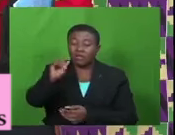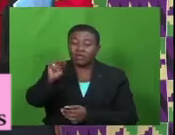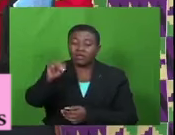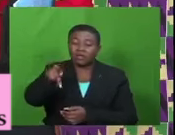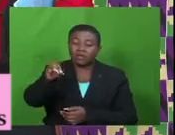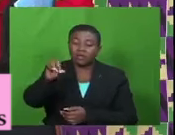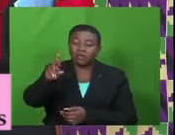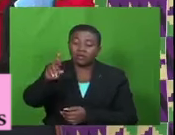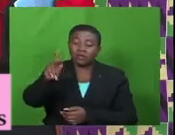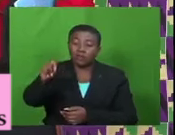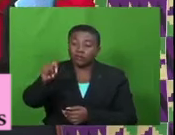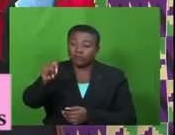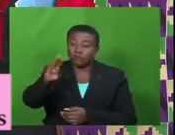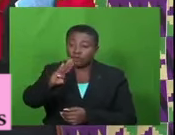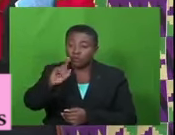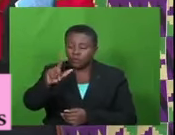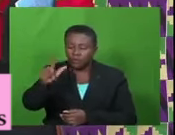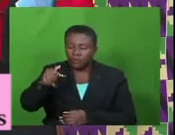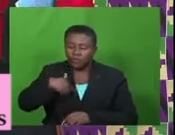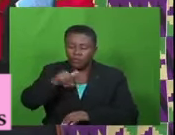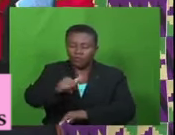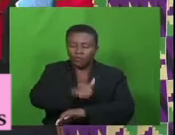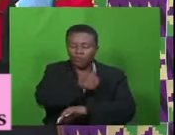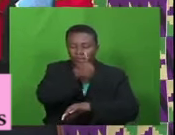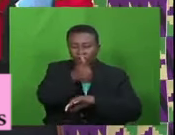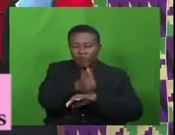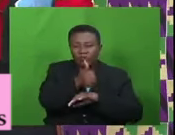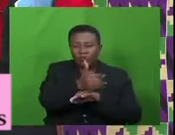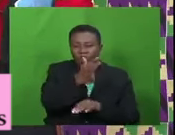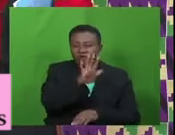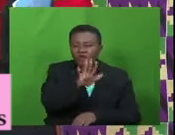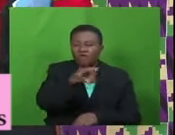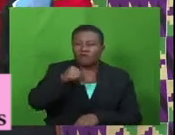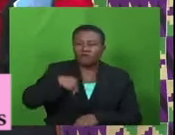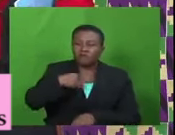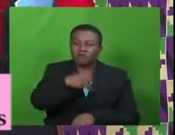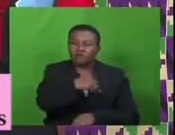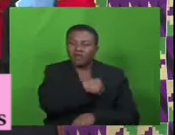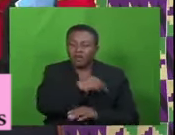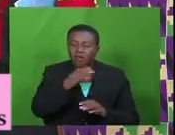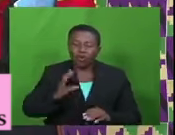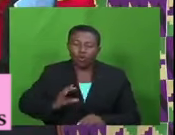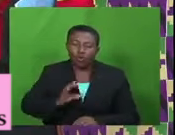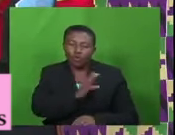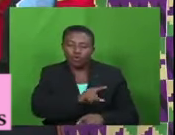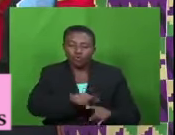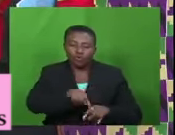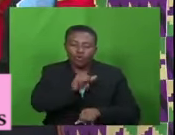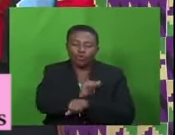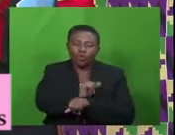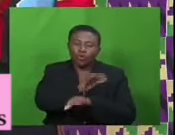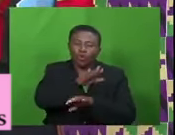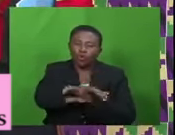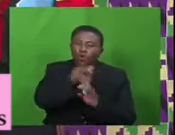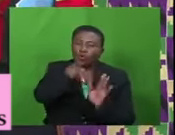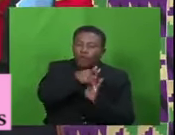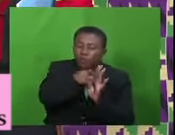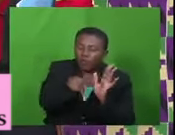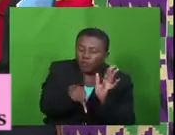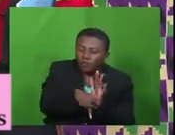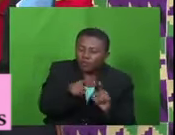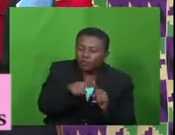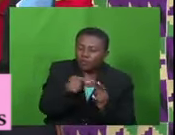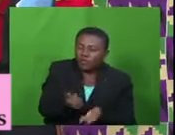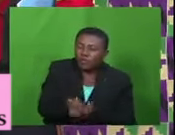year, I set up a 5-member ad hoc cabinet committee to work on a policy to enhance domestic production